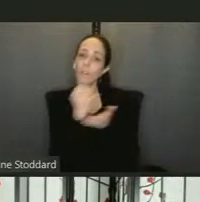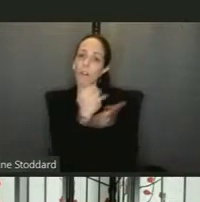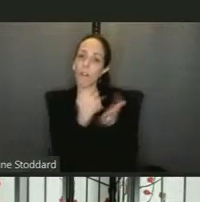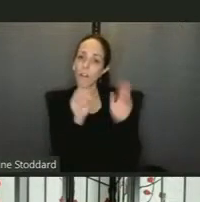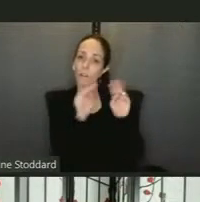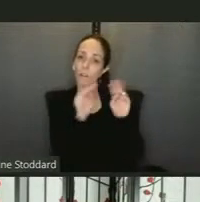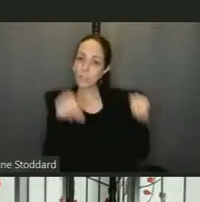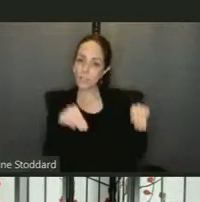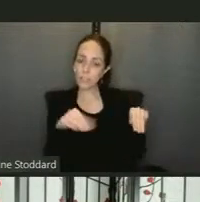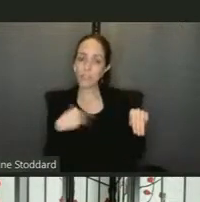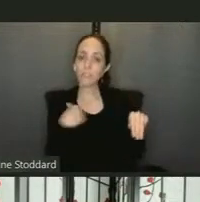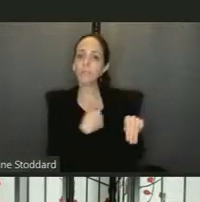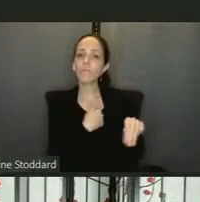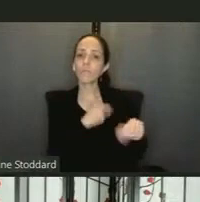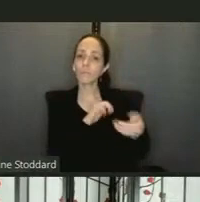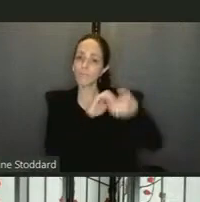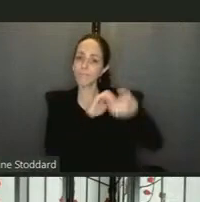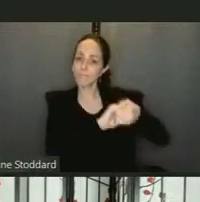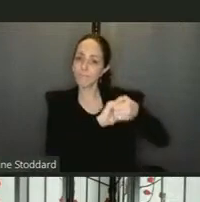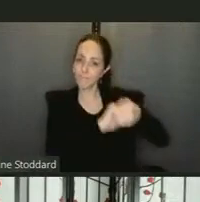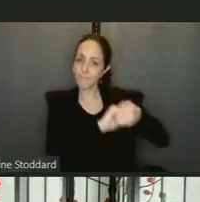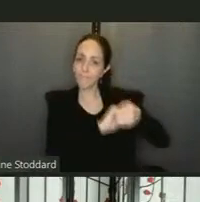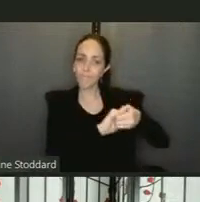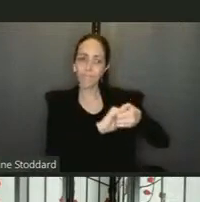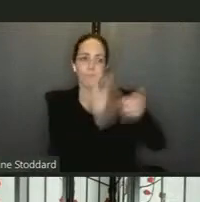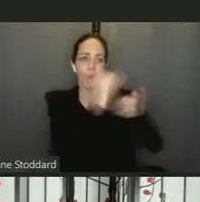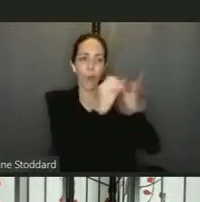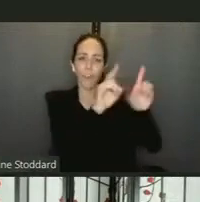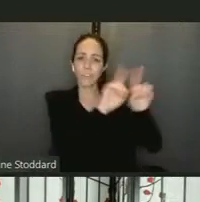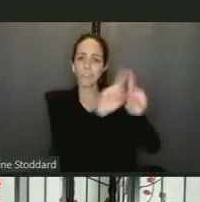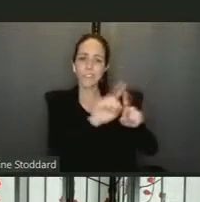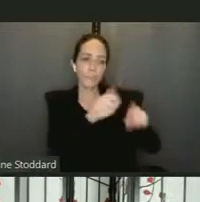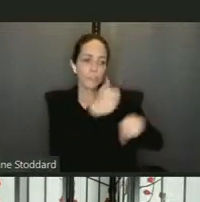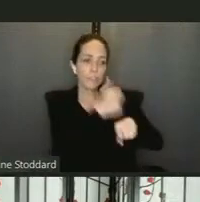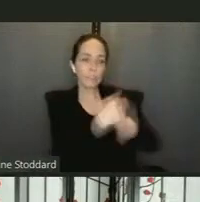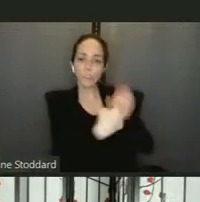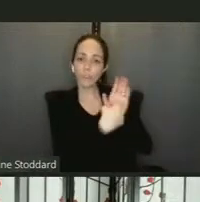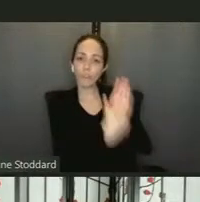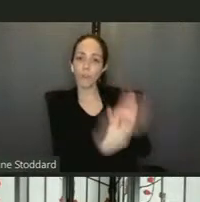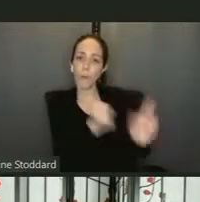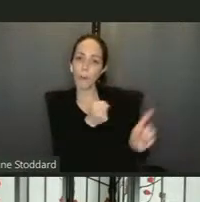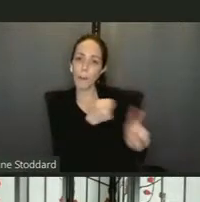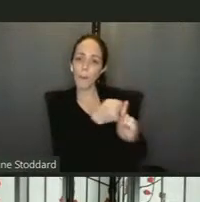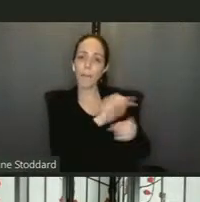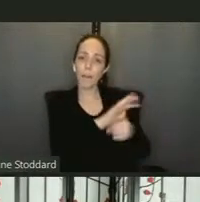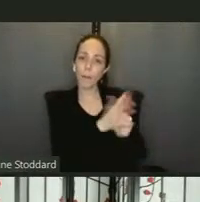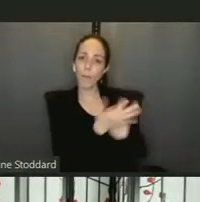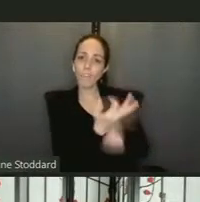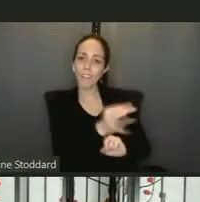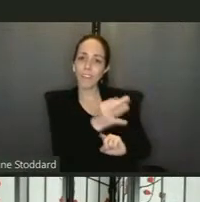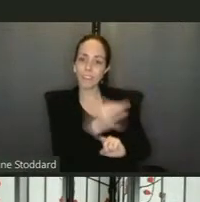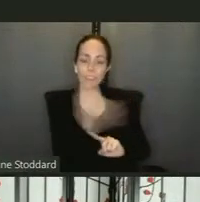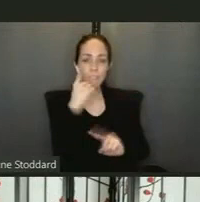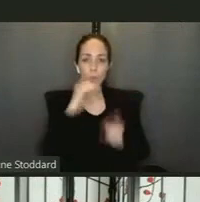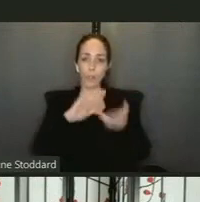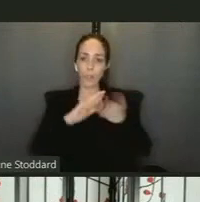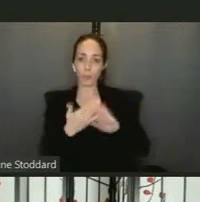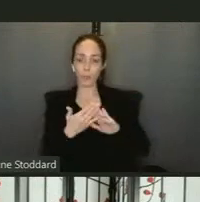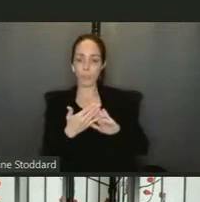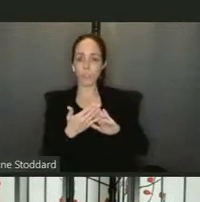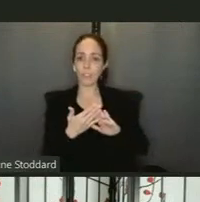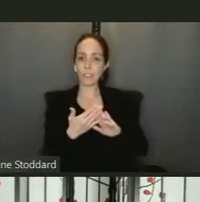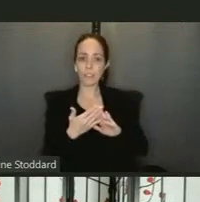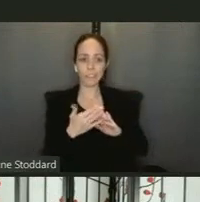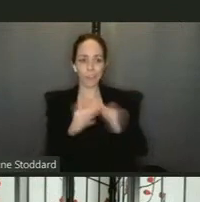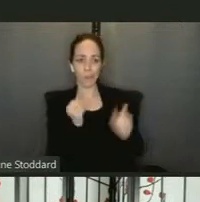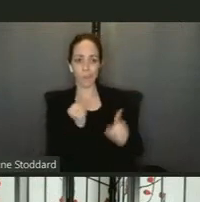we have incorporated art into different settings, acknowledging the impact of COVID-19 in communities that have been impacted